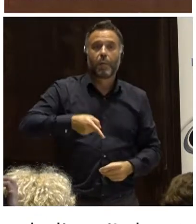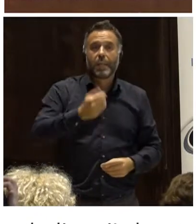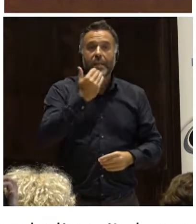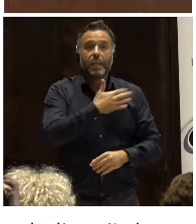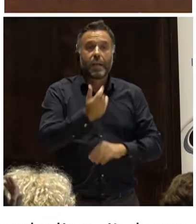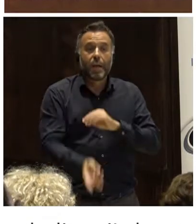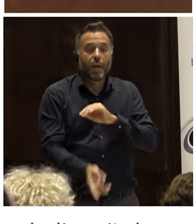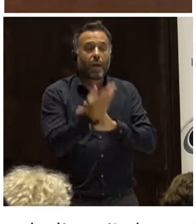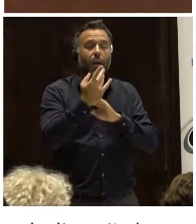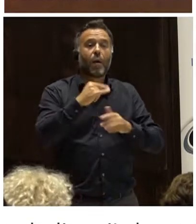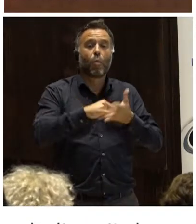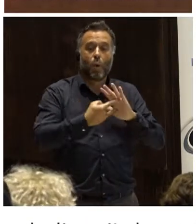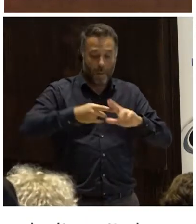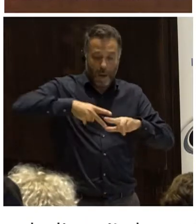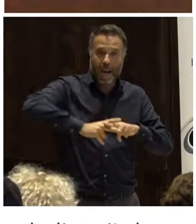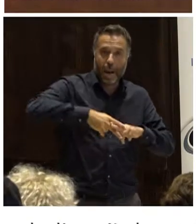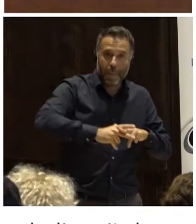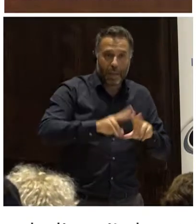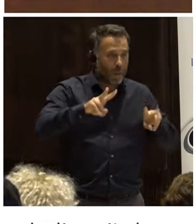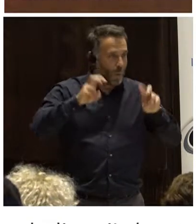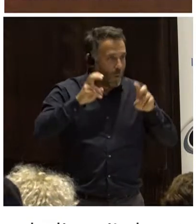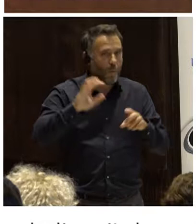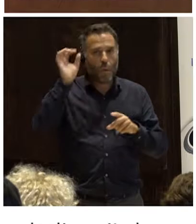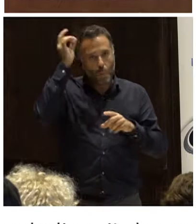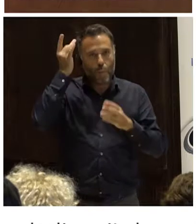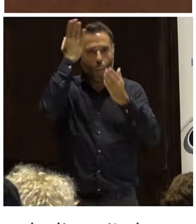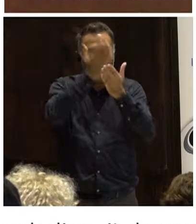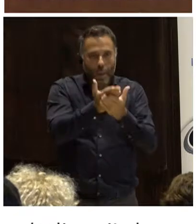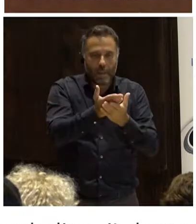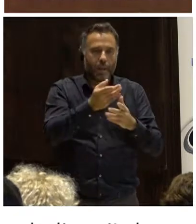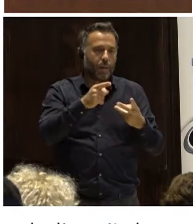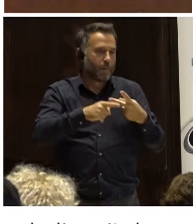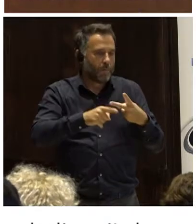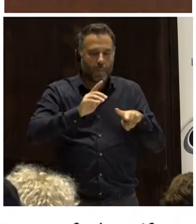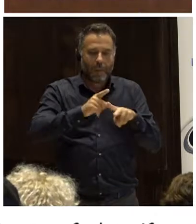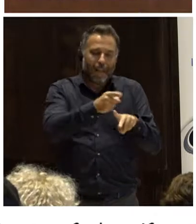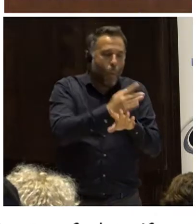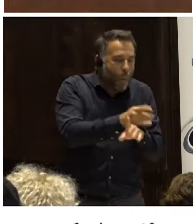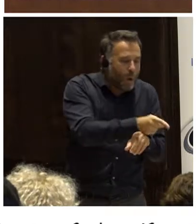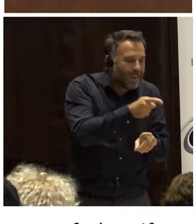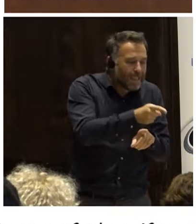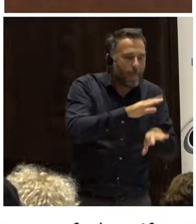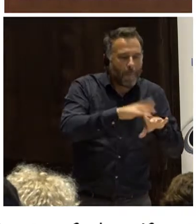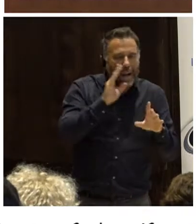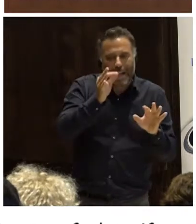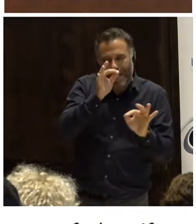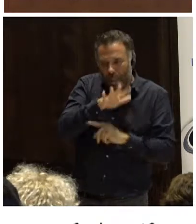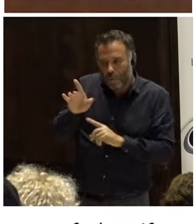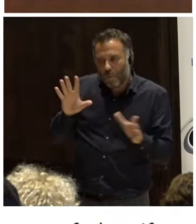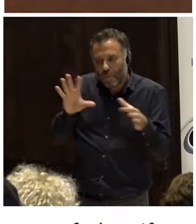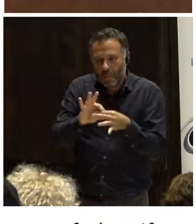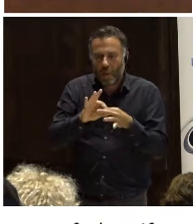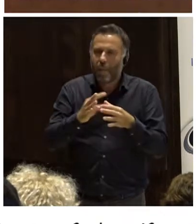new proposal for these children to play. We need to be very precise, not only in understanding